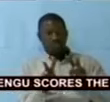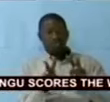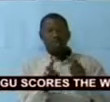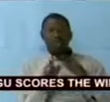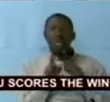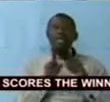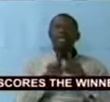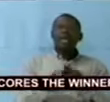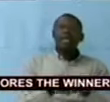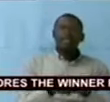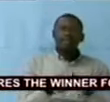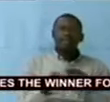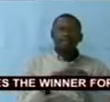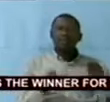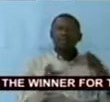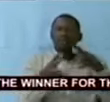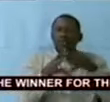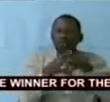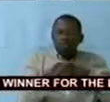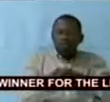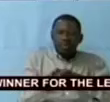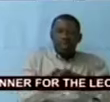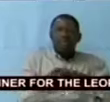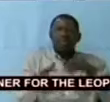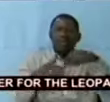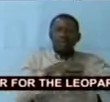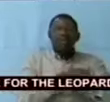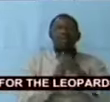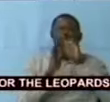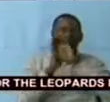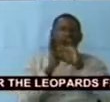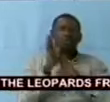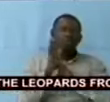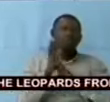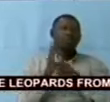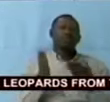like it has been incorporated into the Constitution.